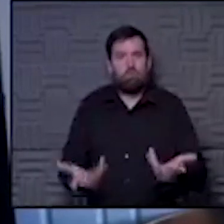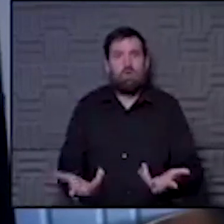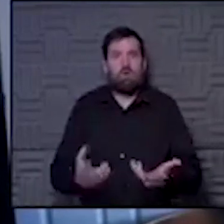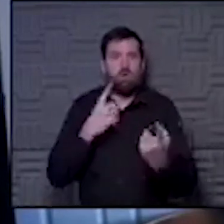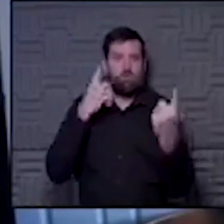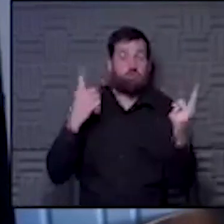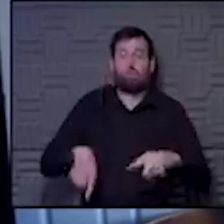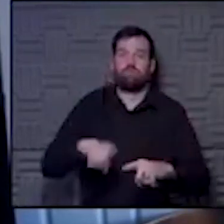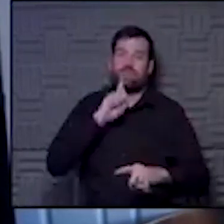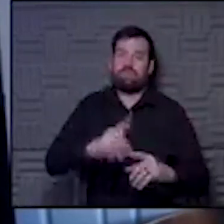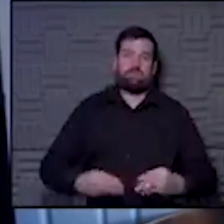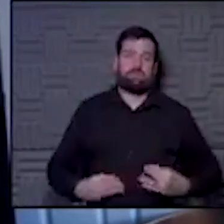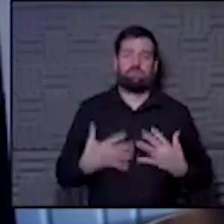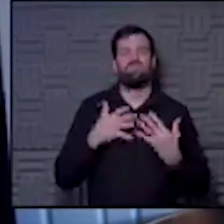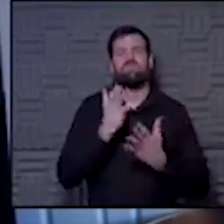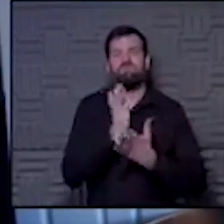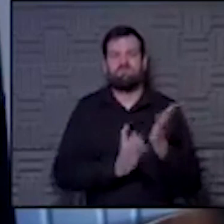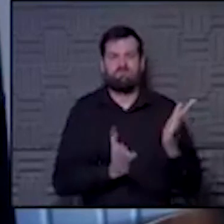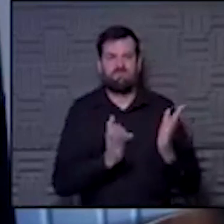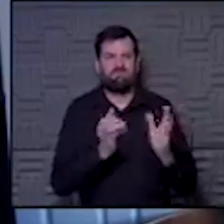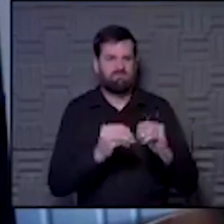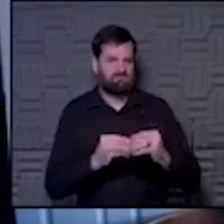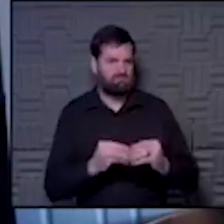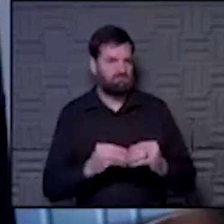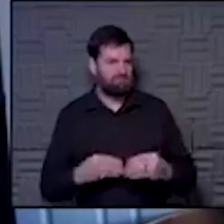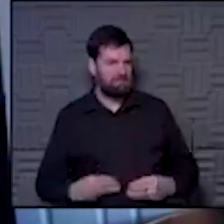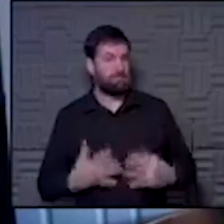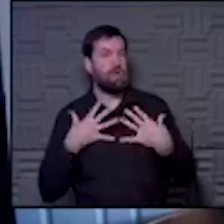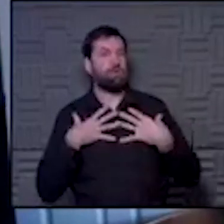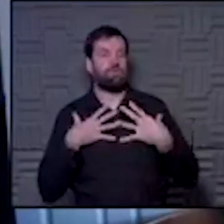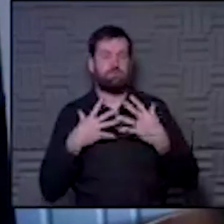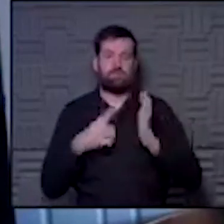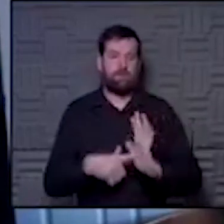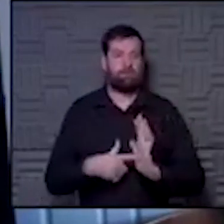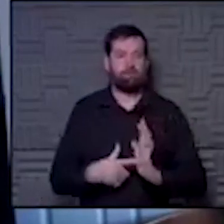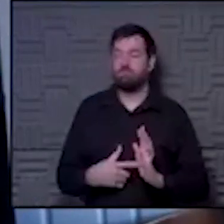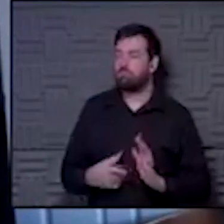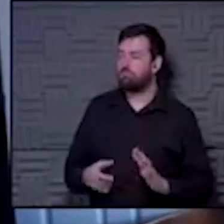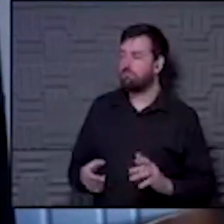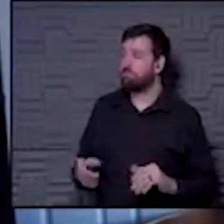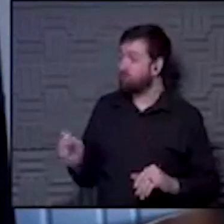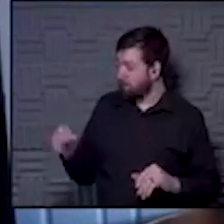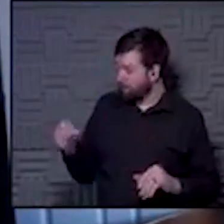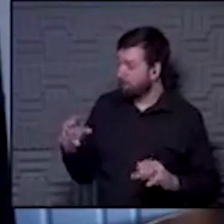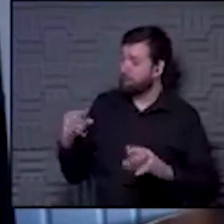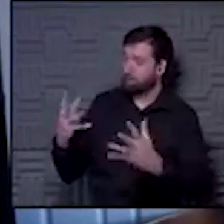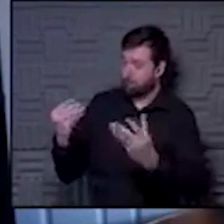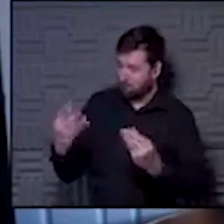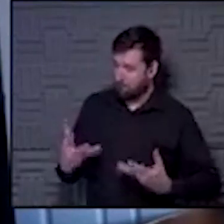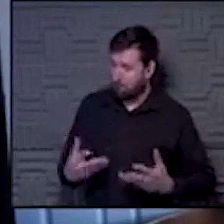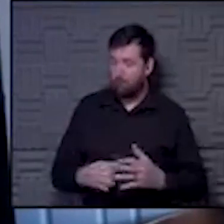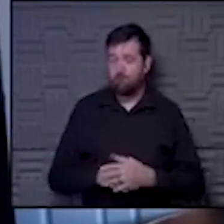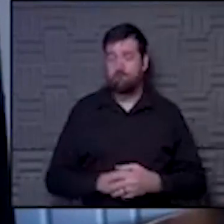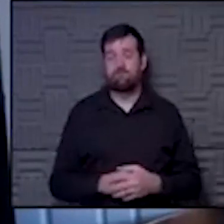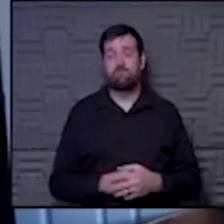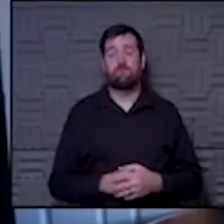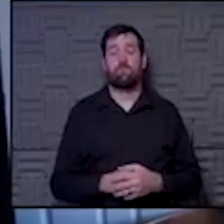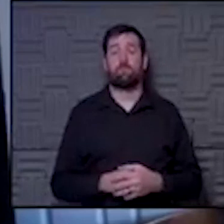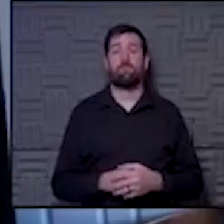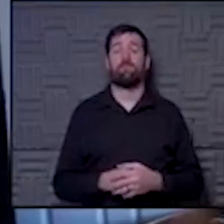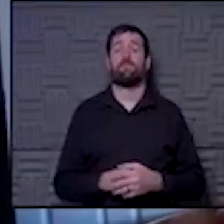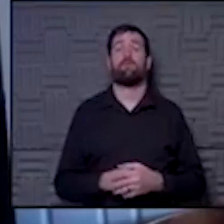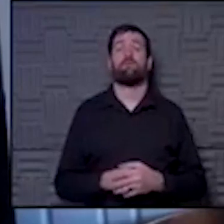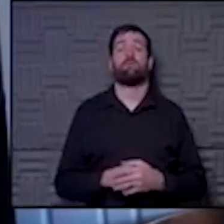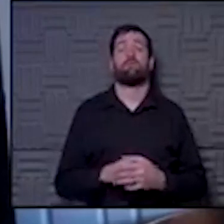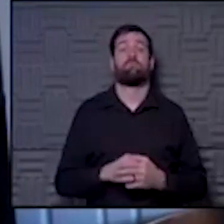And if I could just give you a couple examples of things that are emerging that I think will be inspiring to your listeners, your viewers.